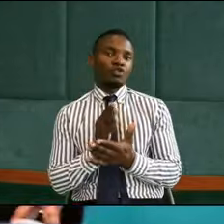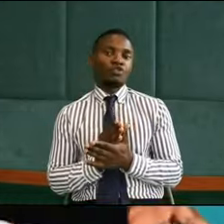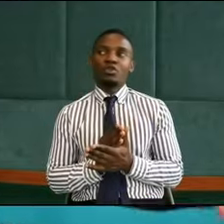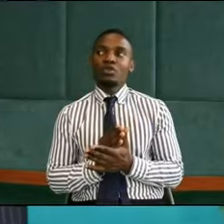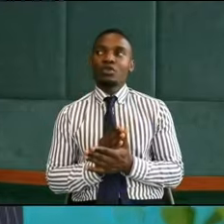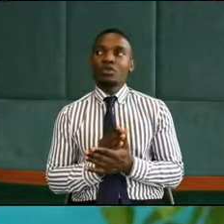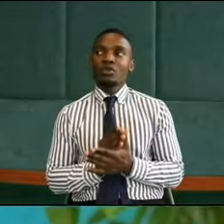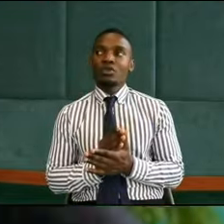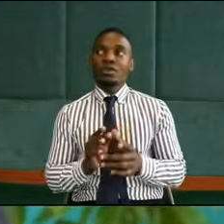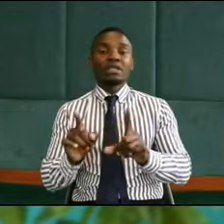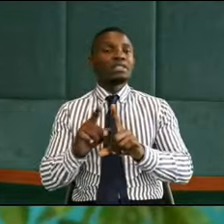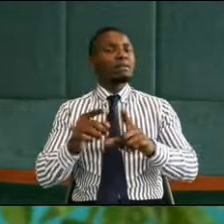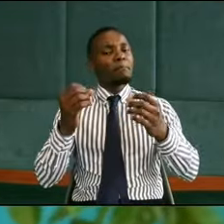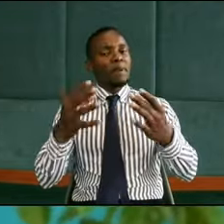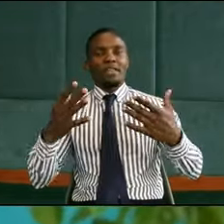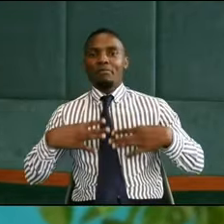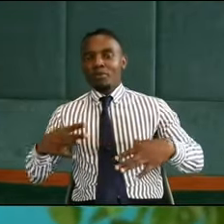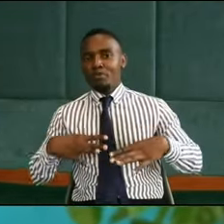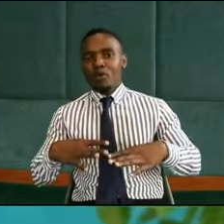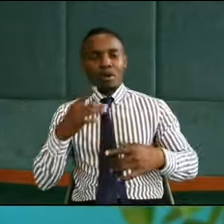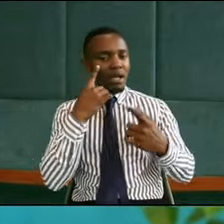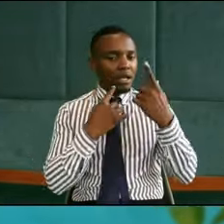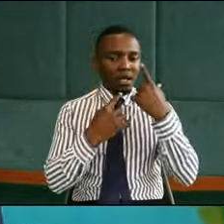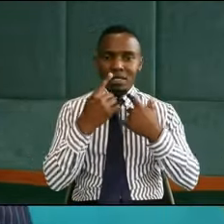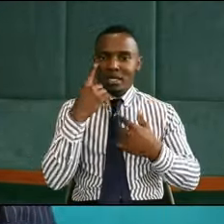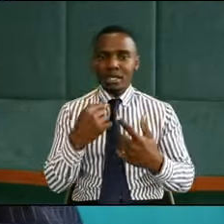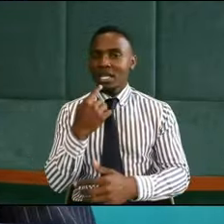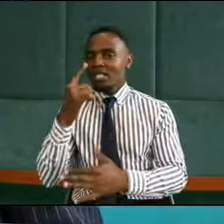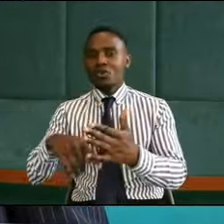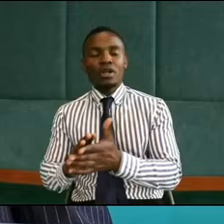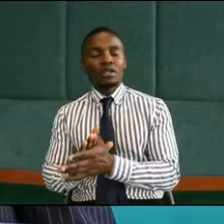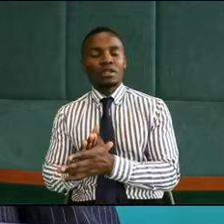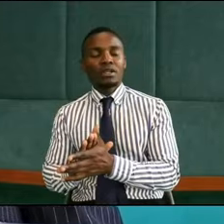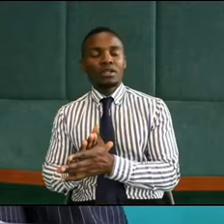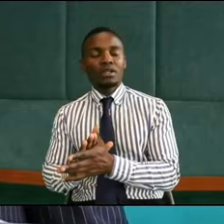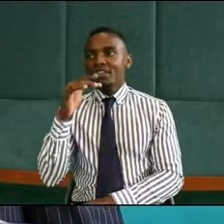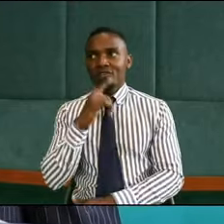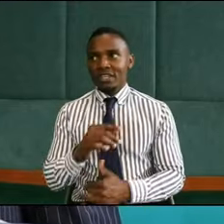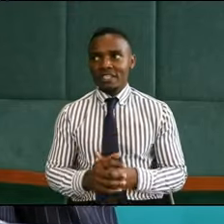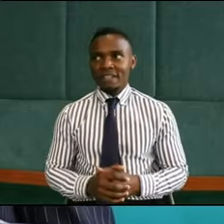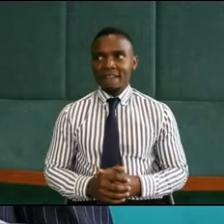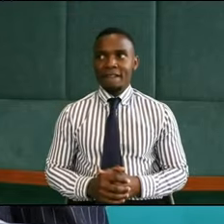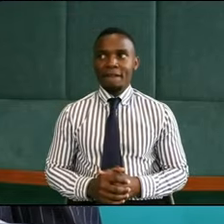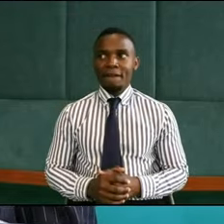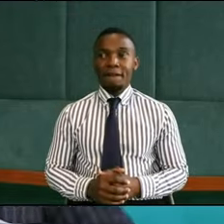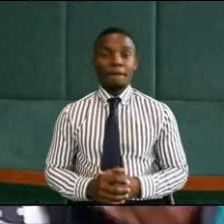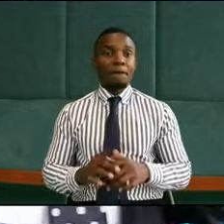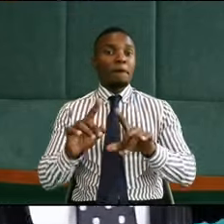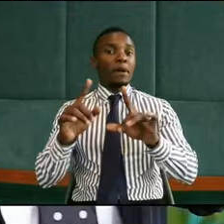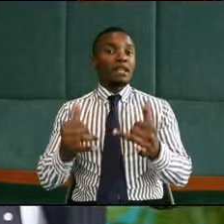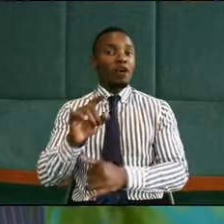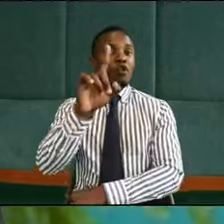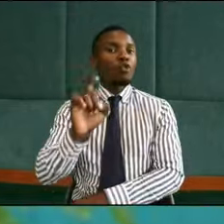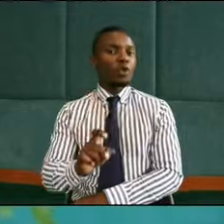And those who knew how to weep, they wept and they said, it's gone. 10 hours. The question today,